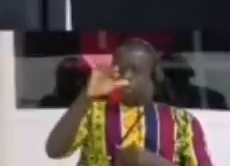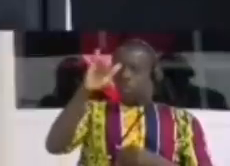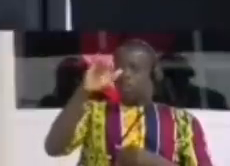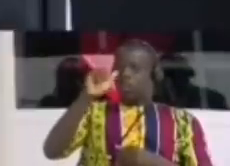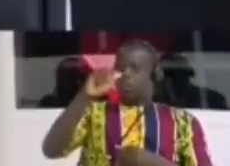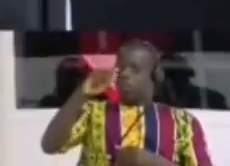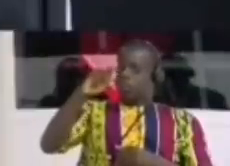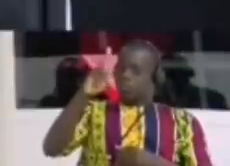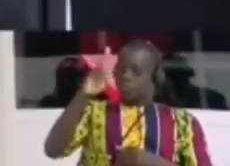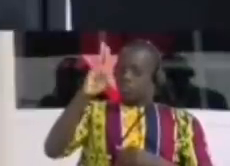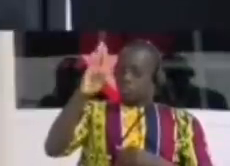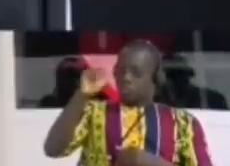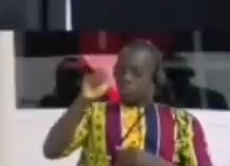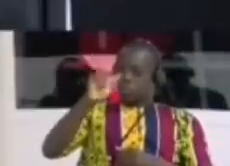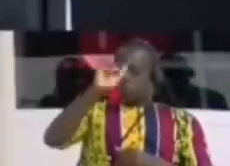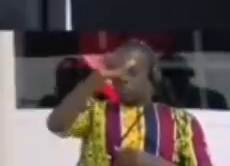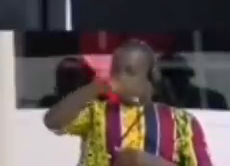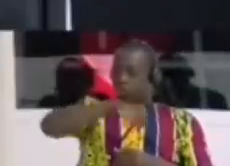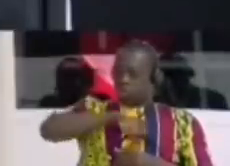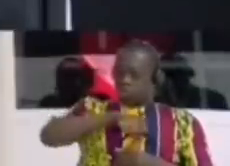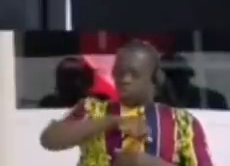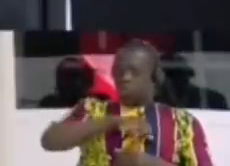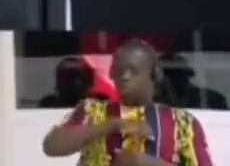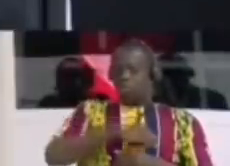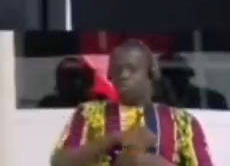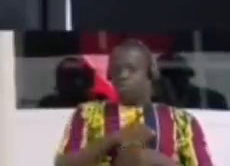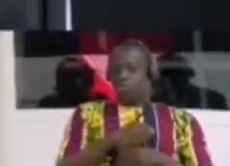Toure, yourself, Alhaji Kanyi,